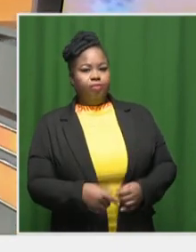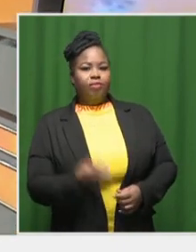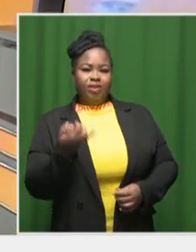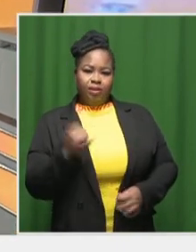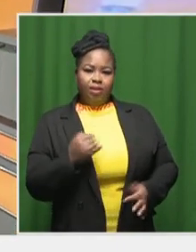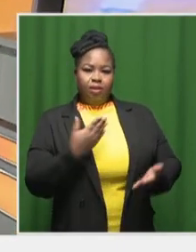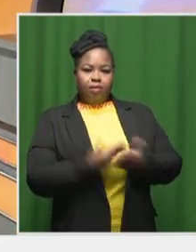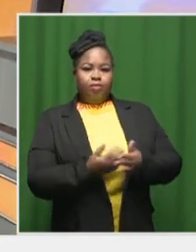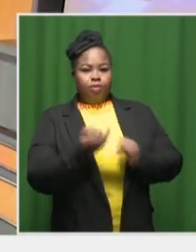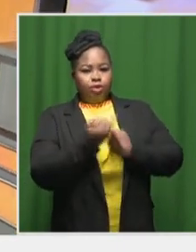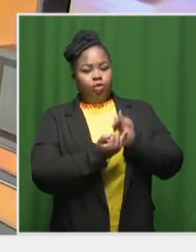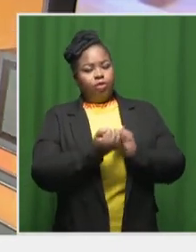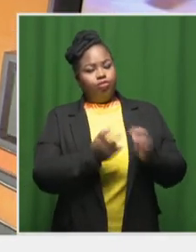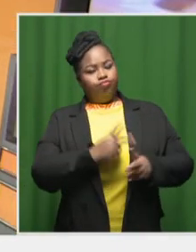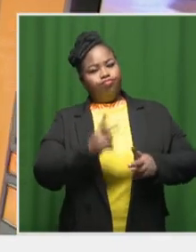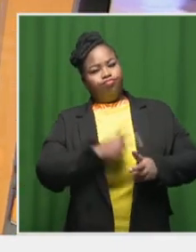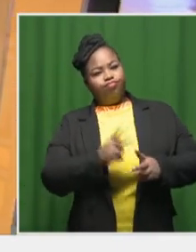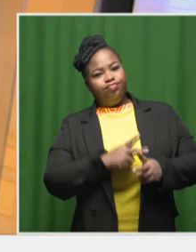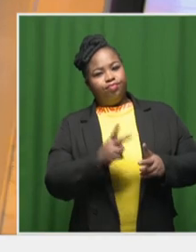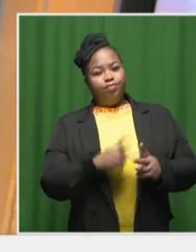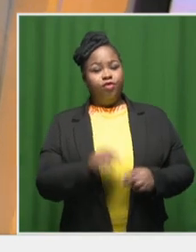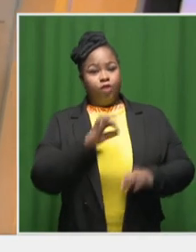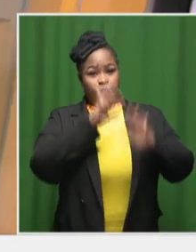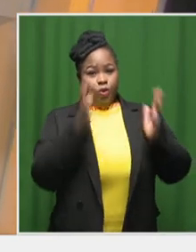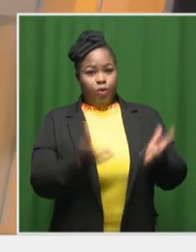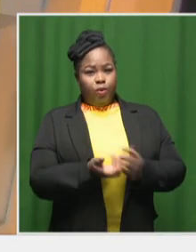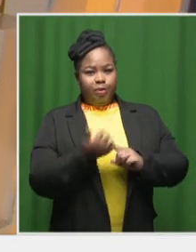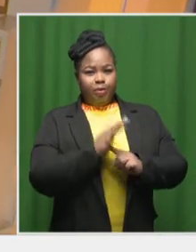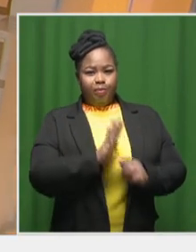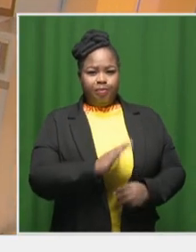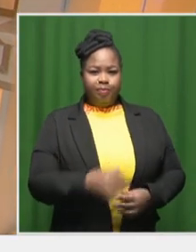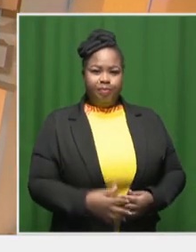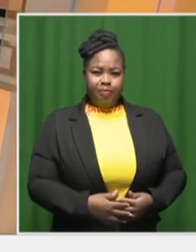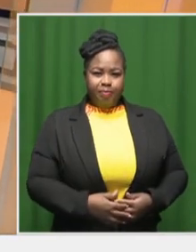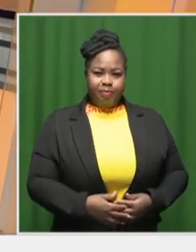be in competition just in preparation for this global showpiece?